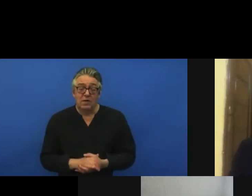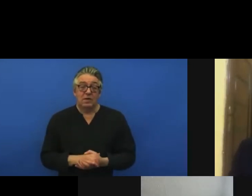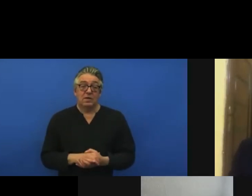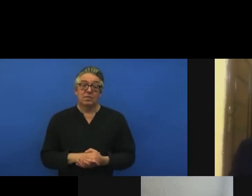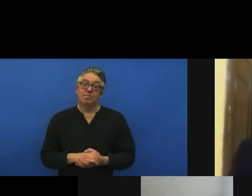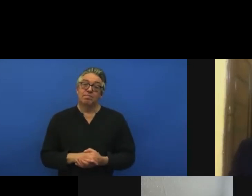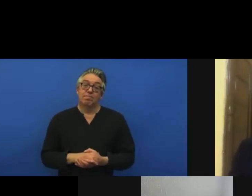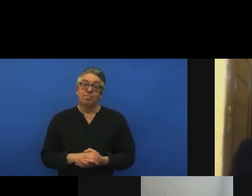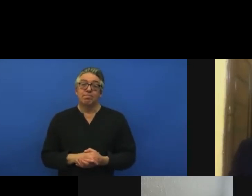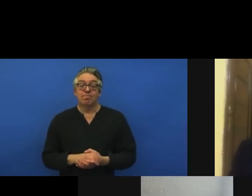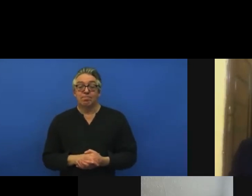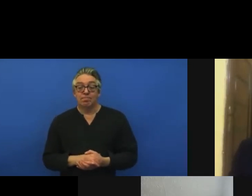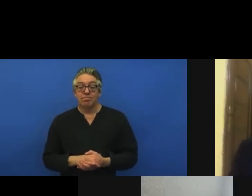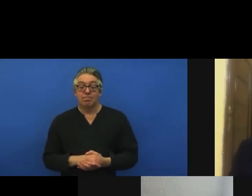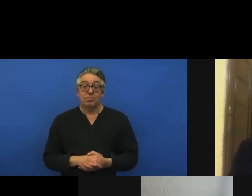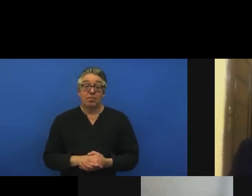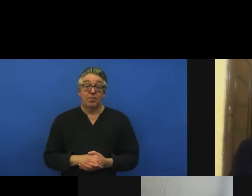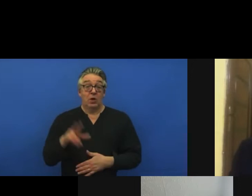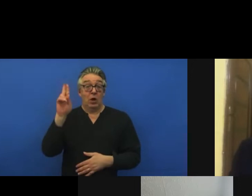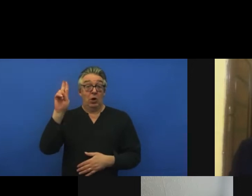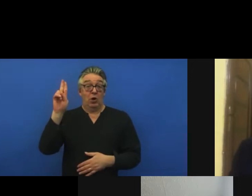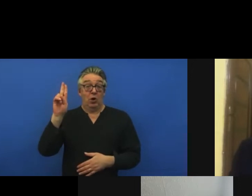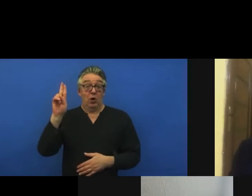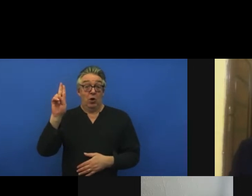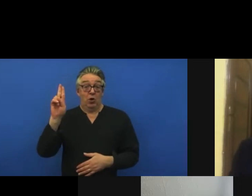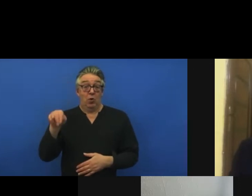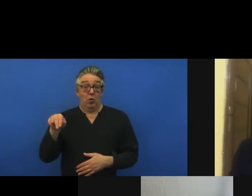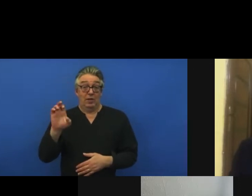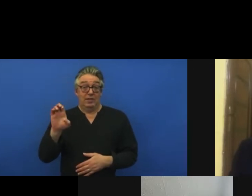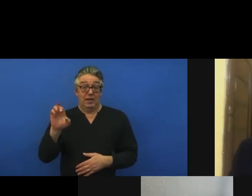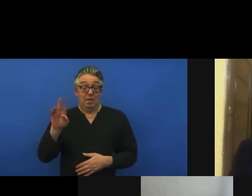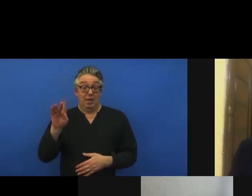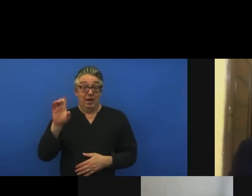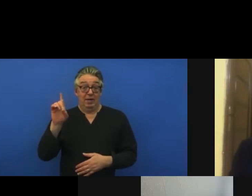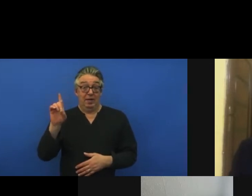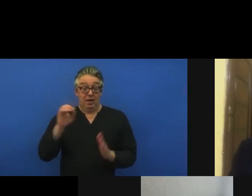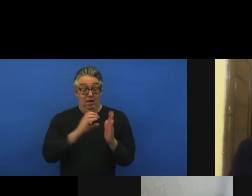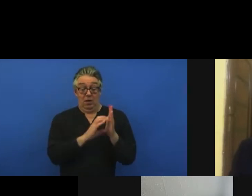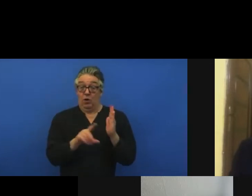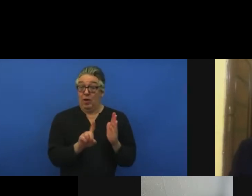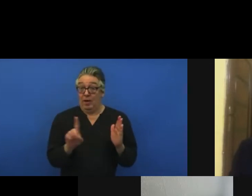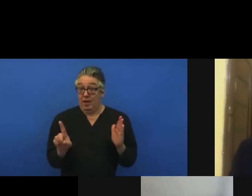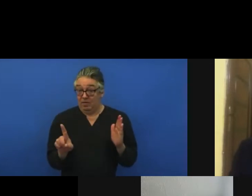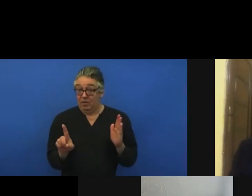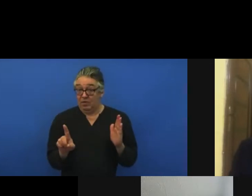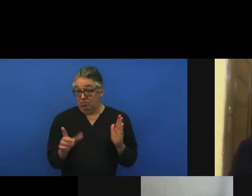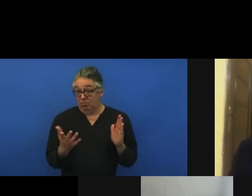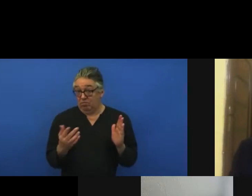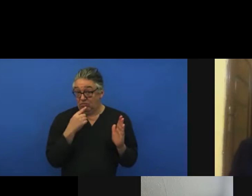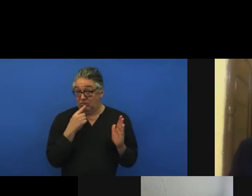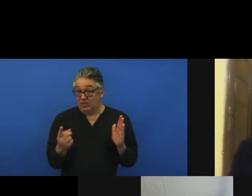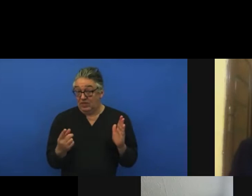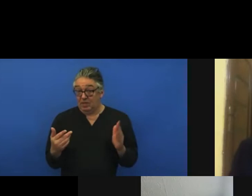Well, the CRPD convention actually speaks about it in Article 11, that people with disabilities have to be